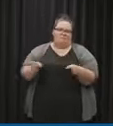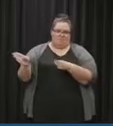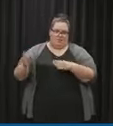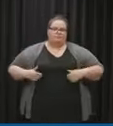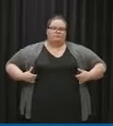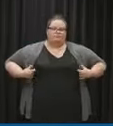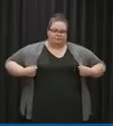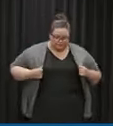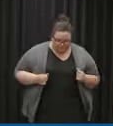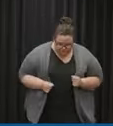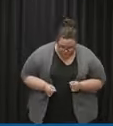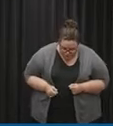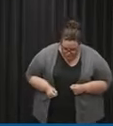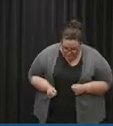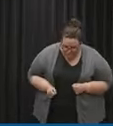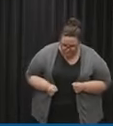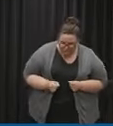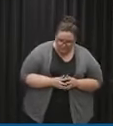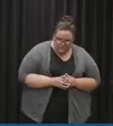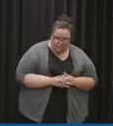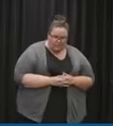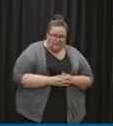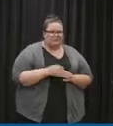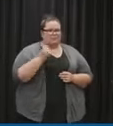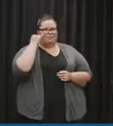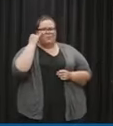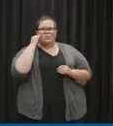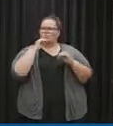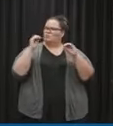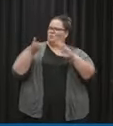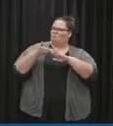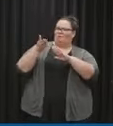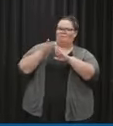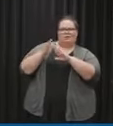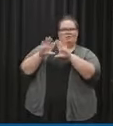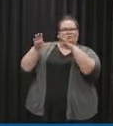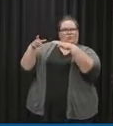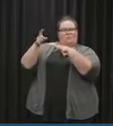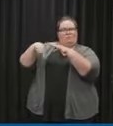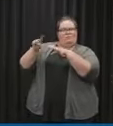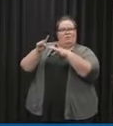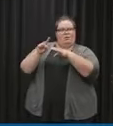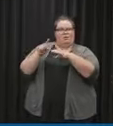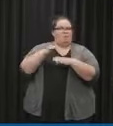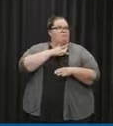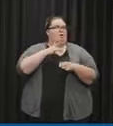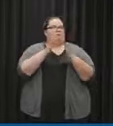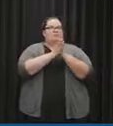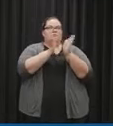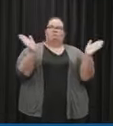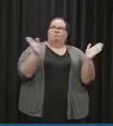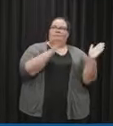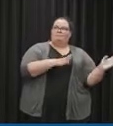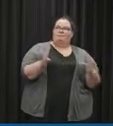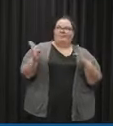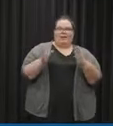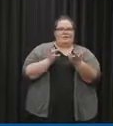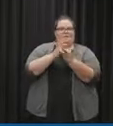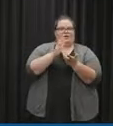of that body. If there is no governing body, the sport must have a province-wide operational plan